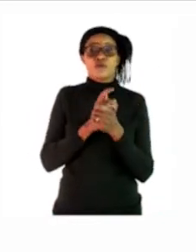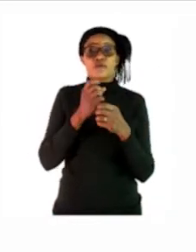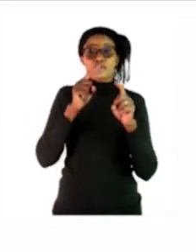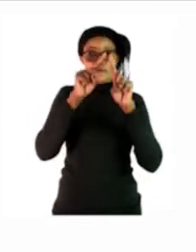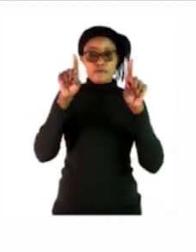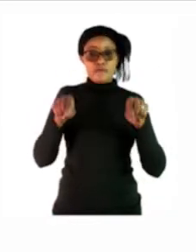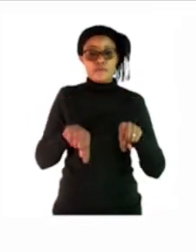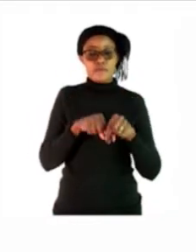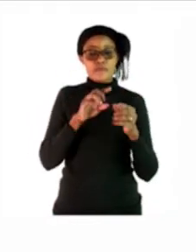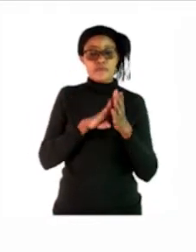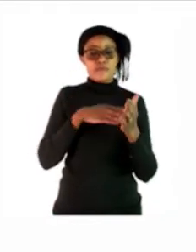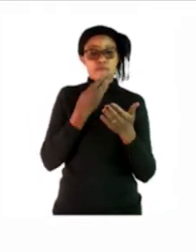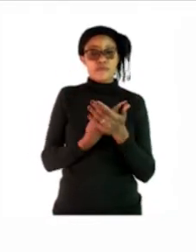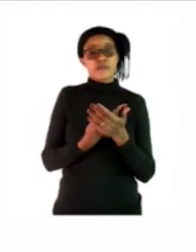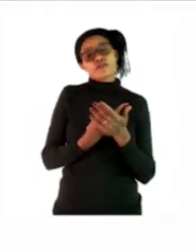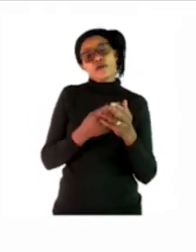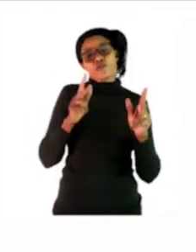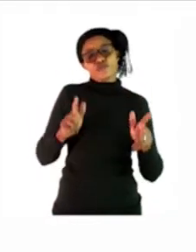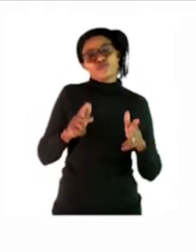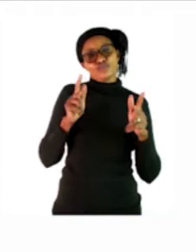of trains.